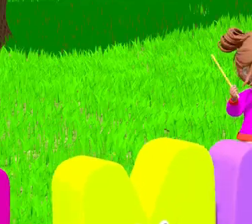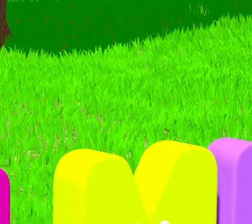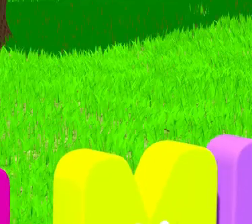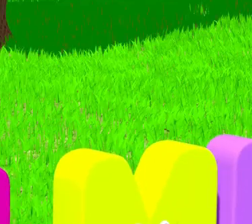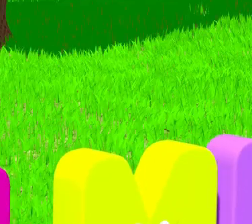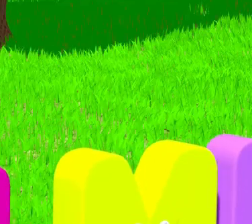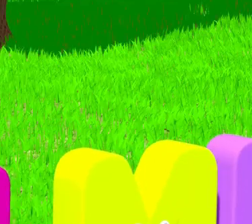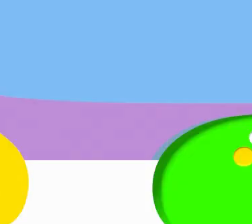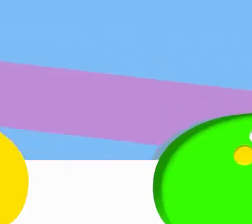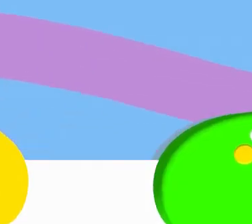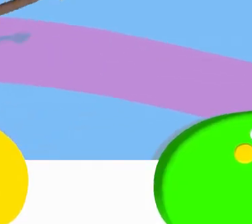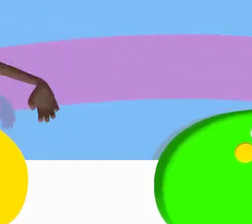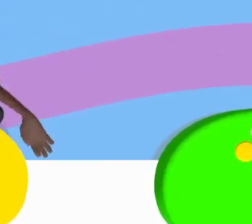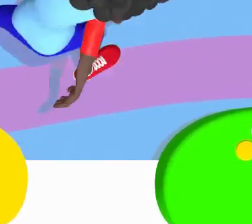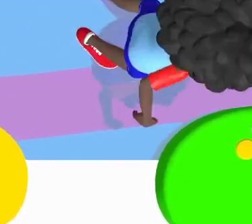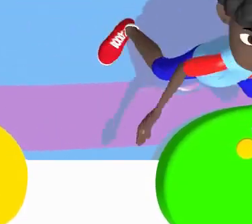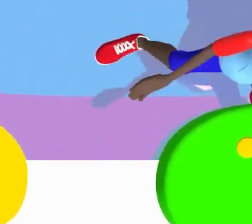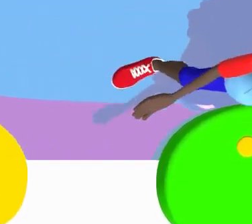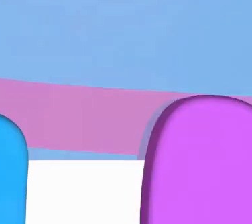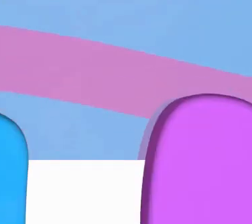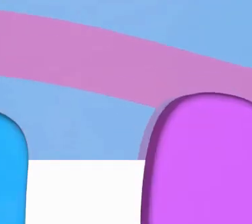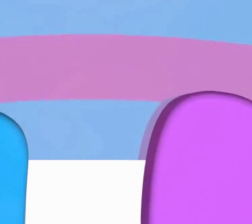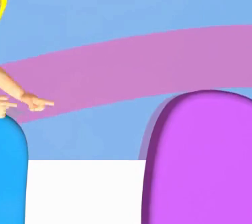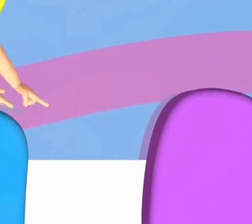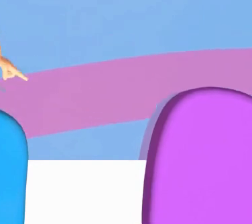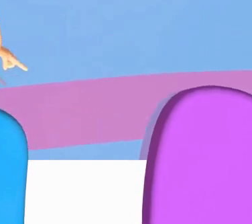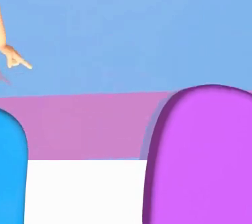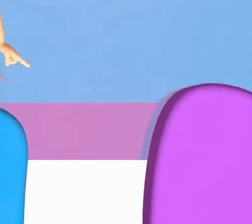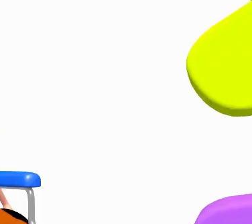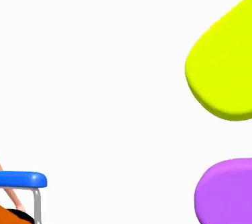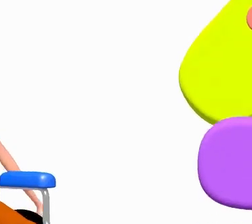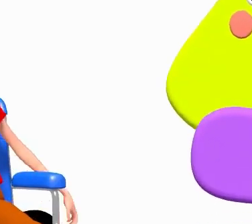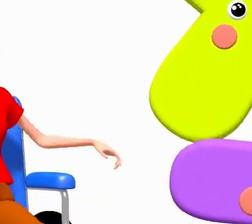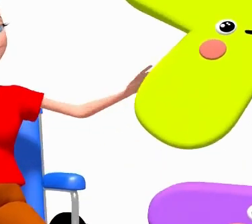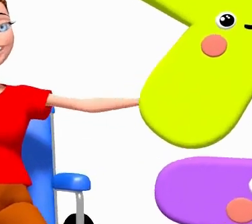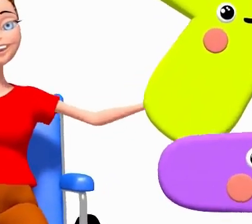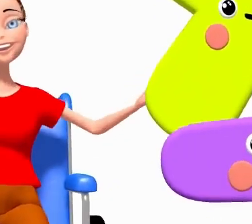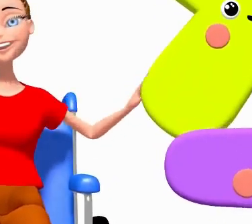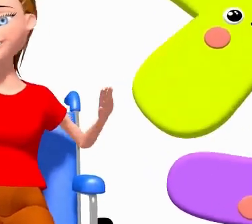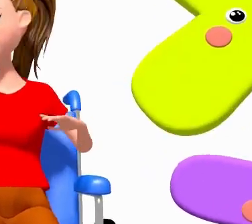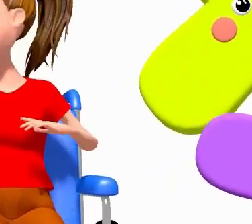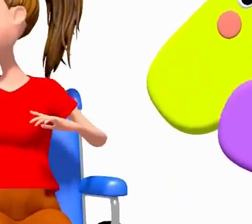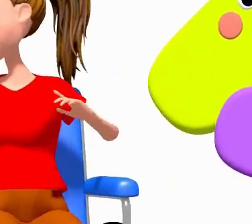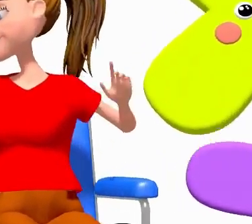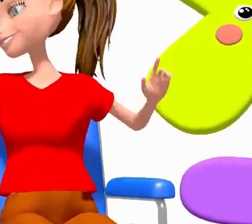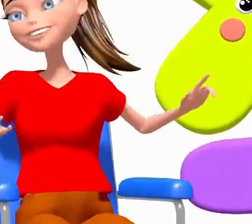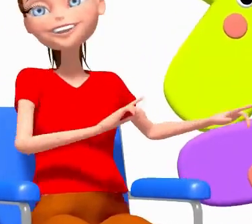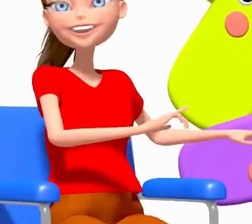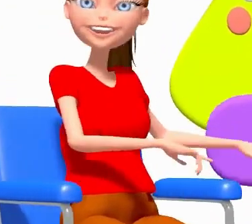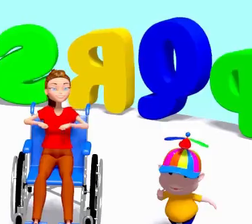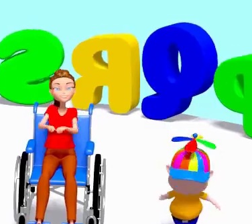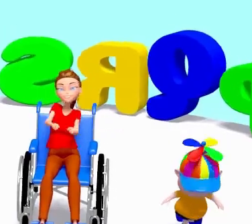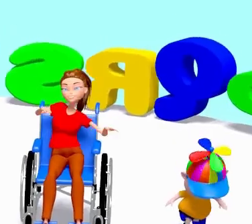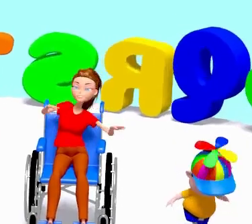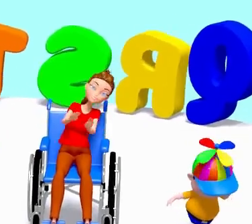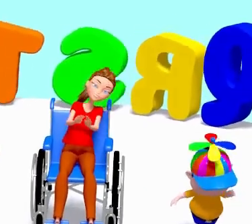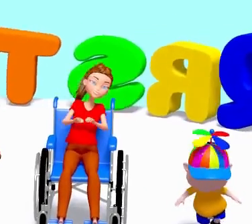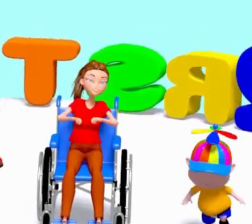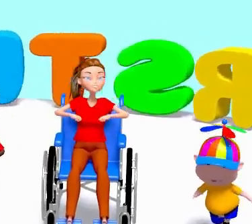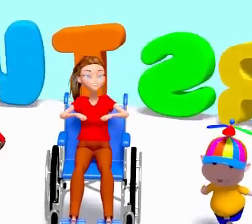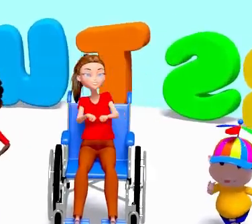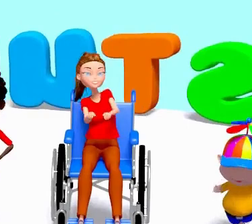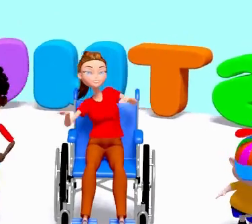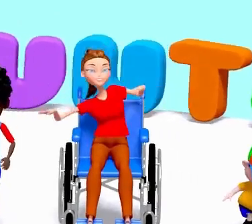L, M, N, O, P, Q, R, S, A, T, U, V, A, W, S, L, Y, and Z. I know